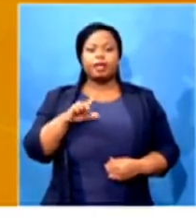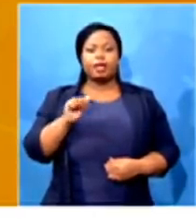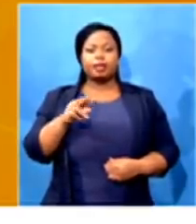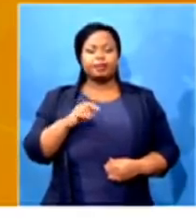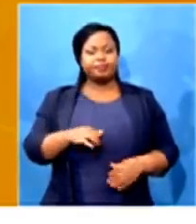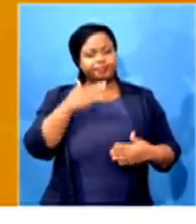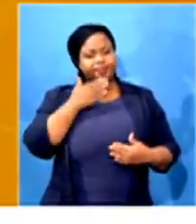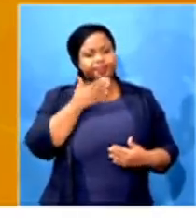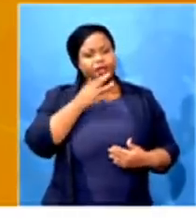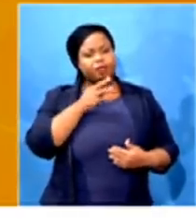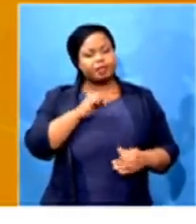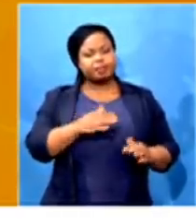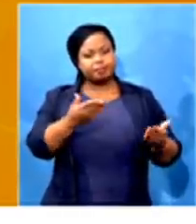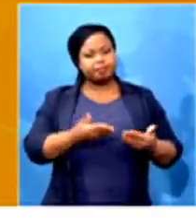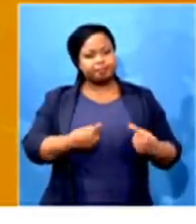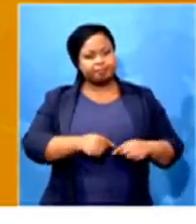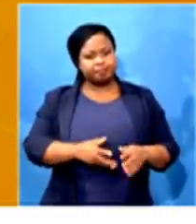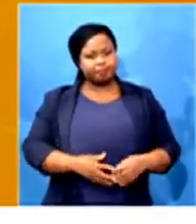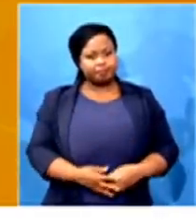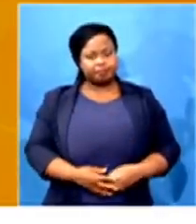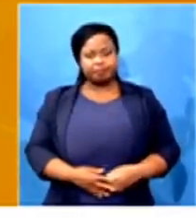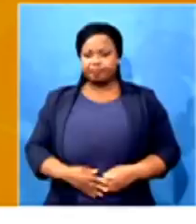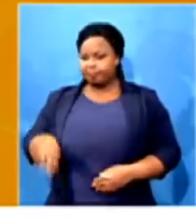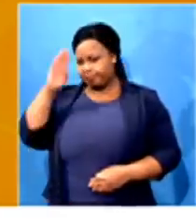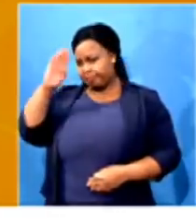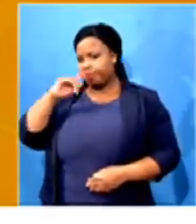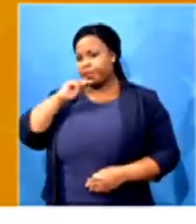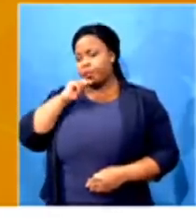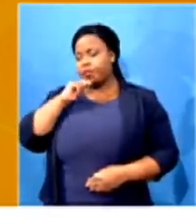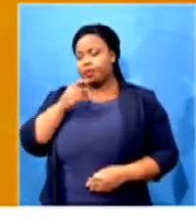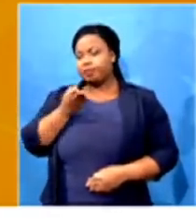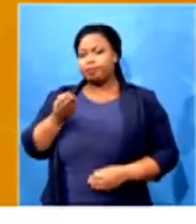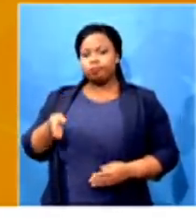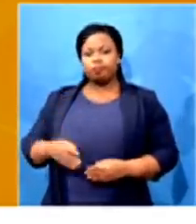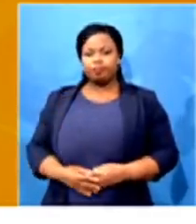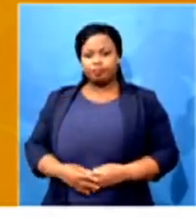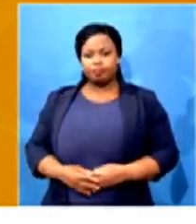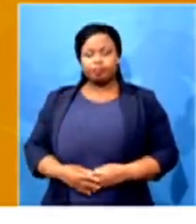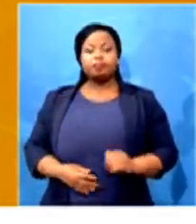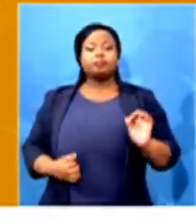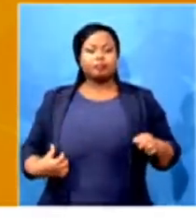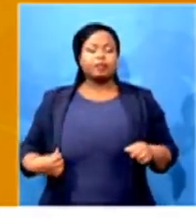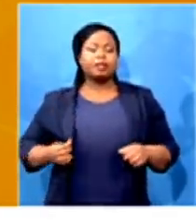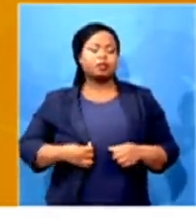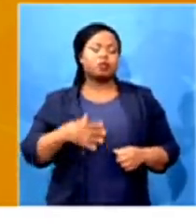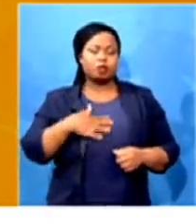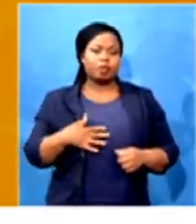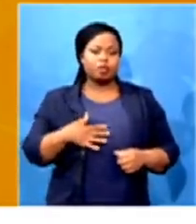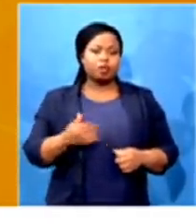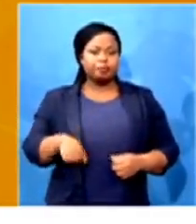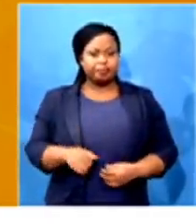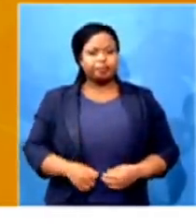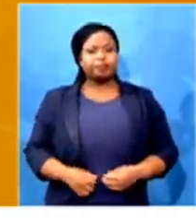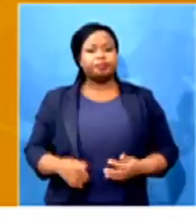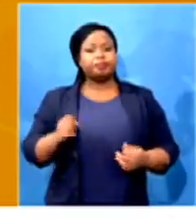to have you, MEC. Thanks very, very much for joining us. Good morning, Leanne, and thank you very much for having me. Yeah, it's an absolute pleasure.